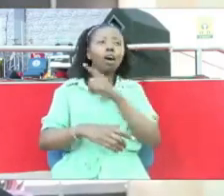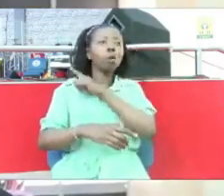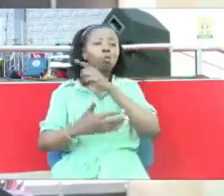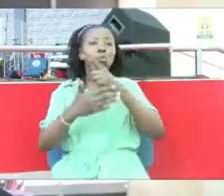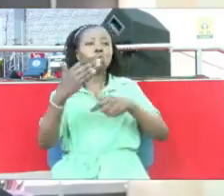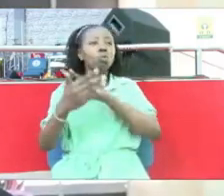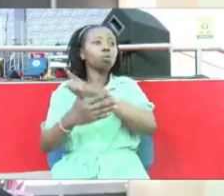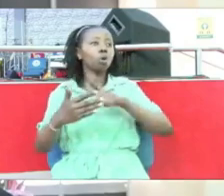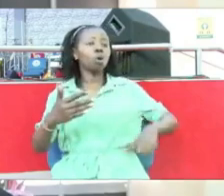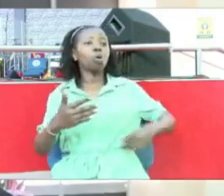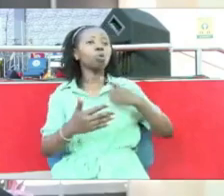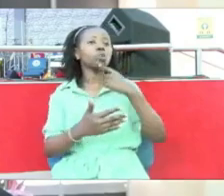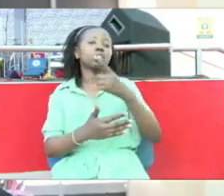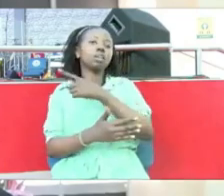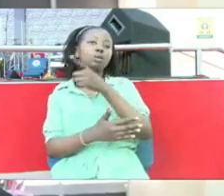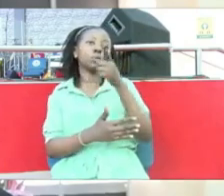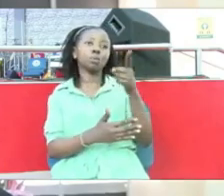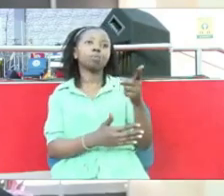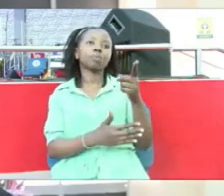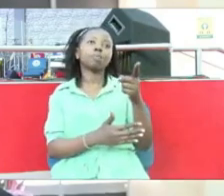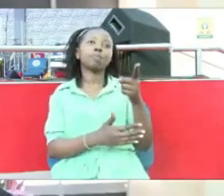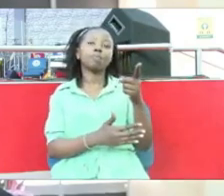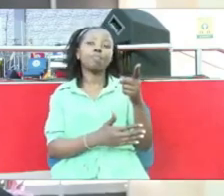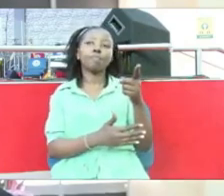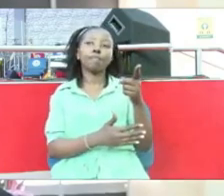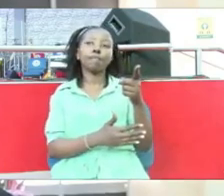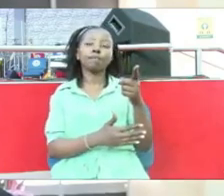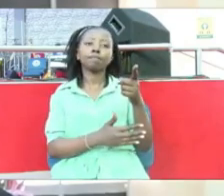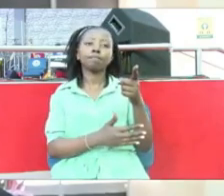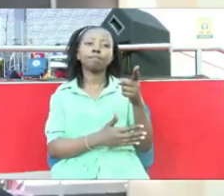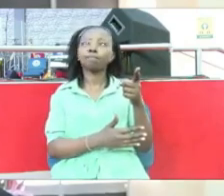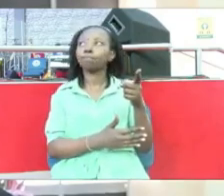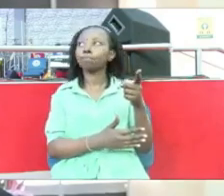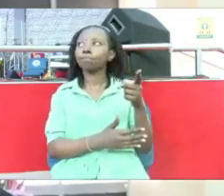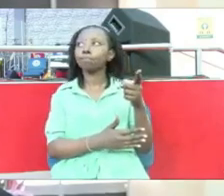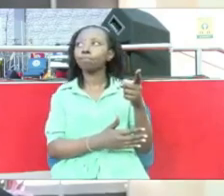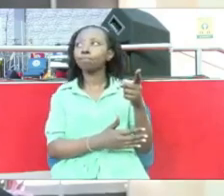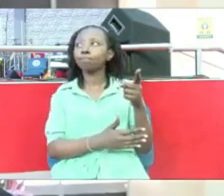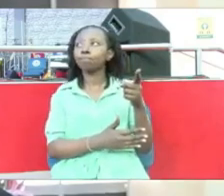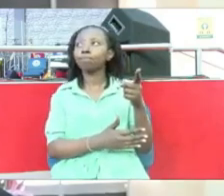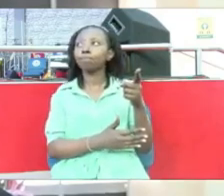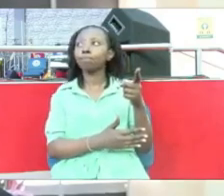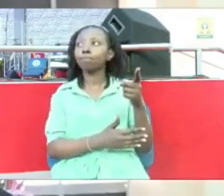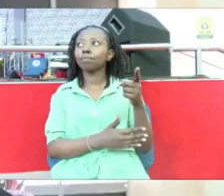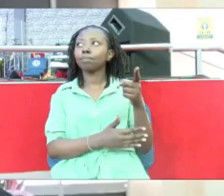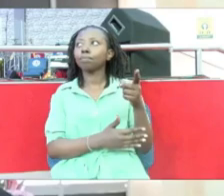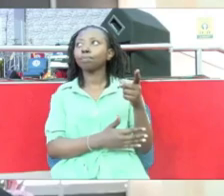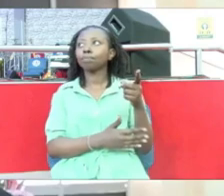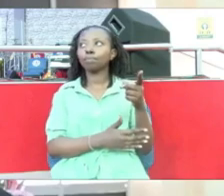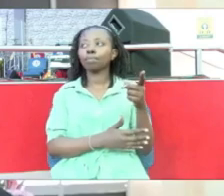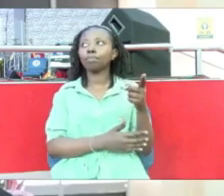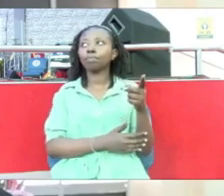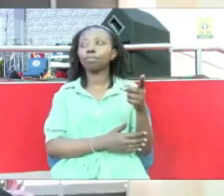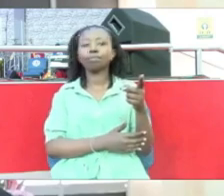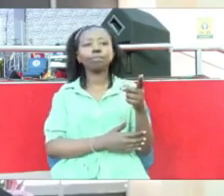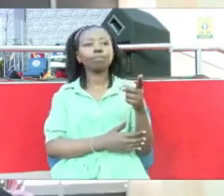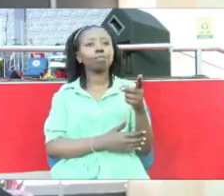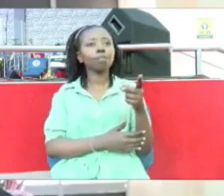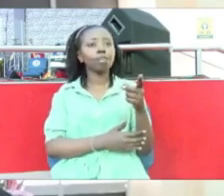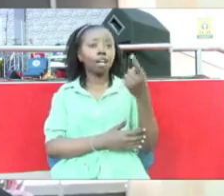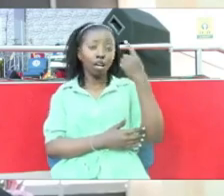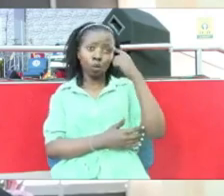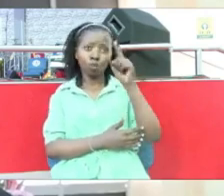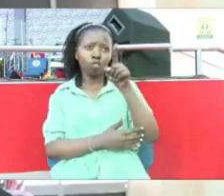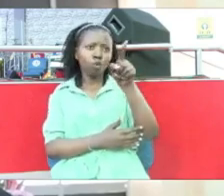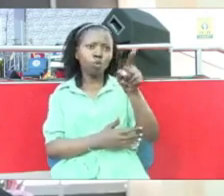hizi unaweza enda kwa Mungu ndio akaweze kukupa masikio ya kusikia na macho ya kuona. And for you to get